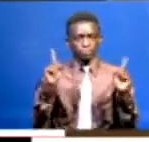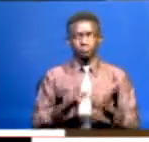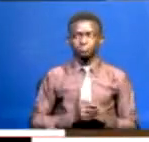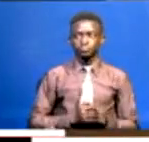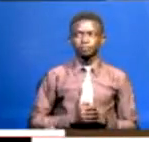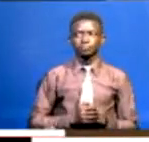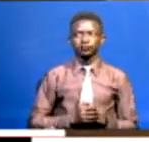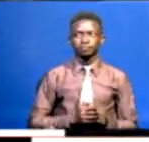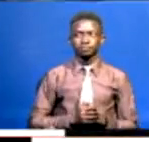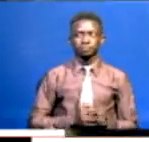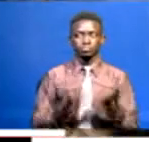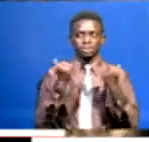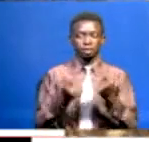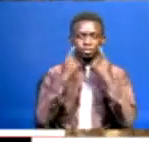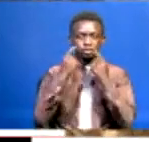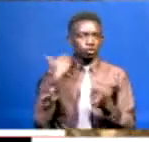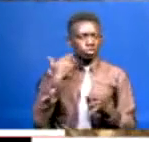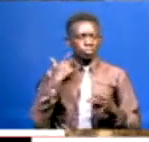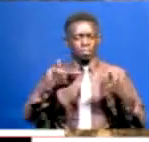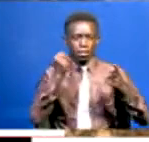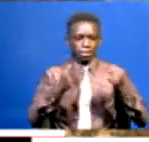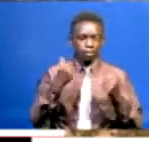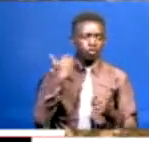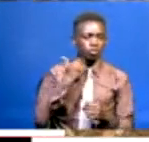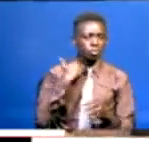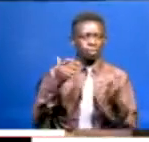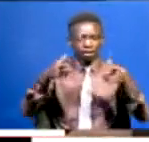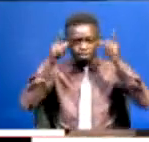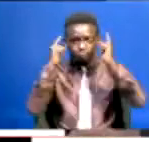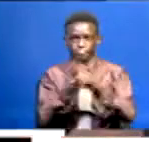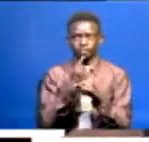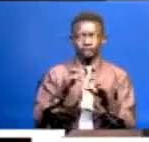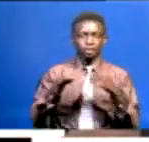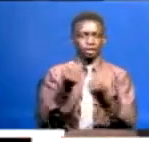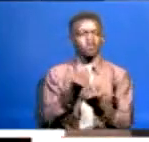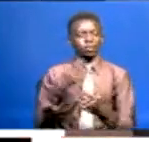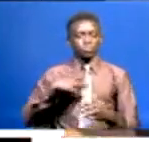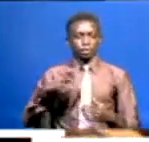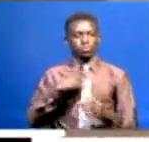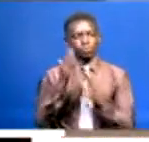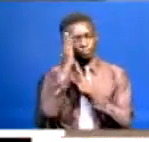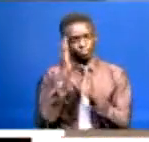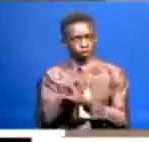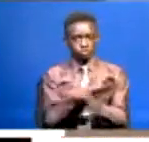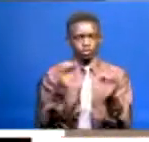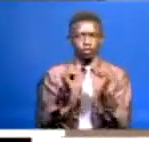Banditry activities have continued to give authorities and residents of Baringo County sleepless nights and restless days.